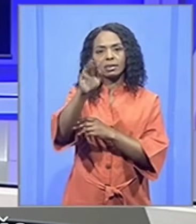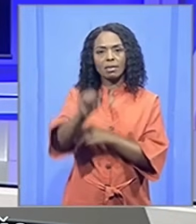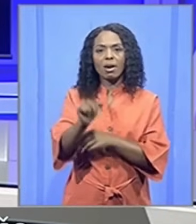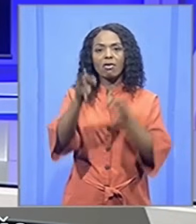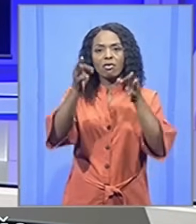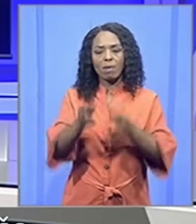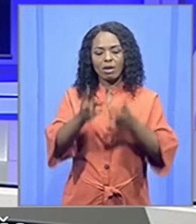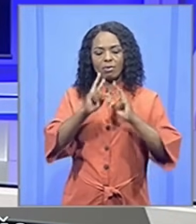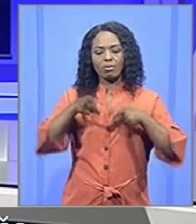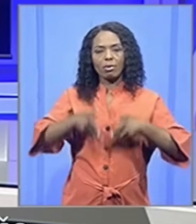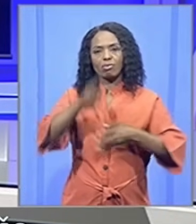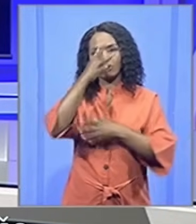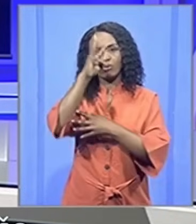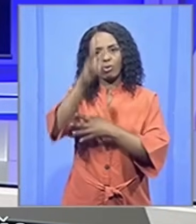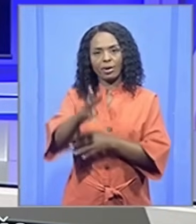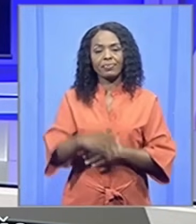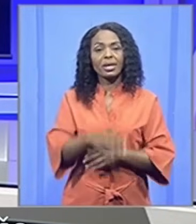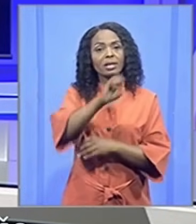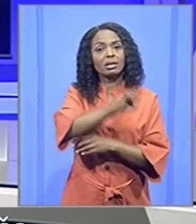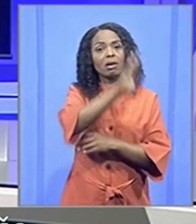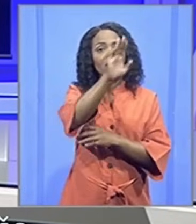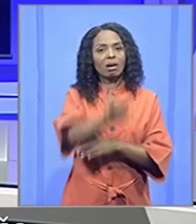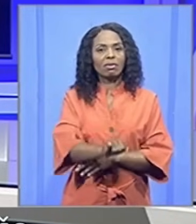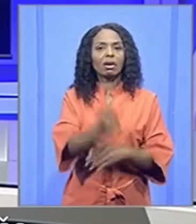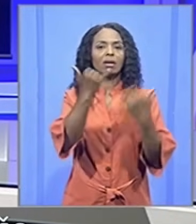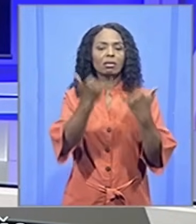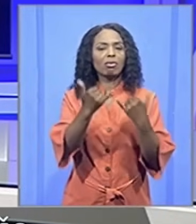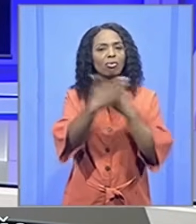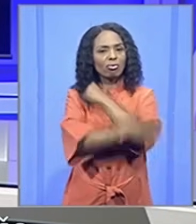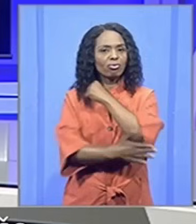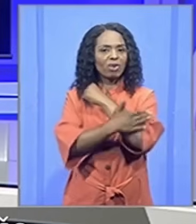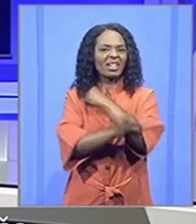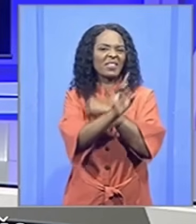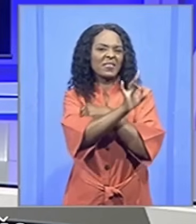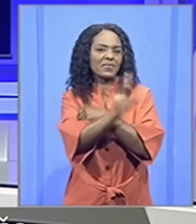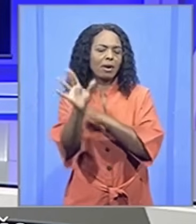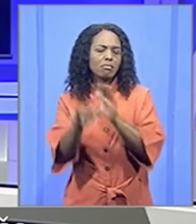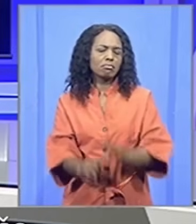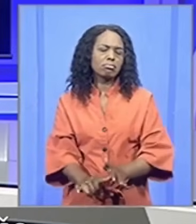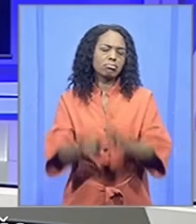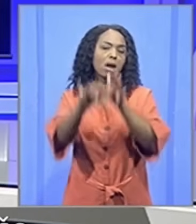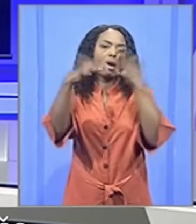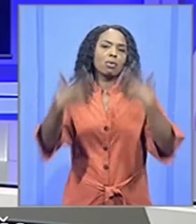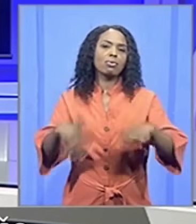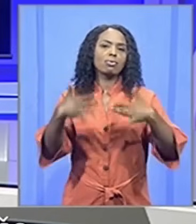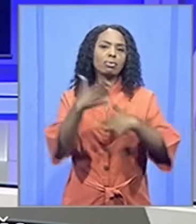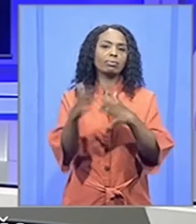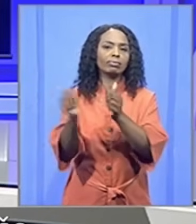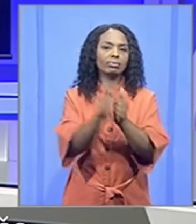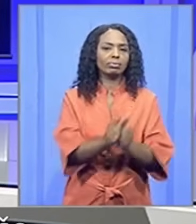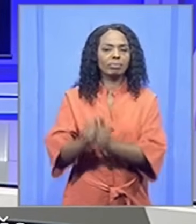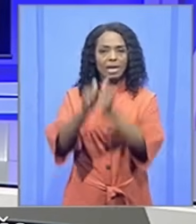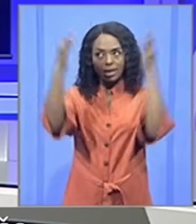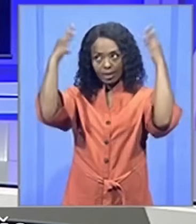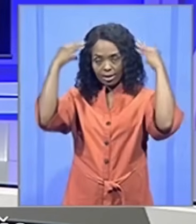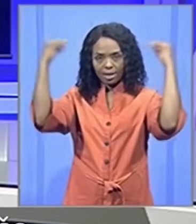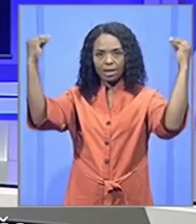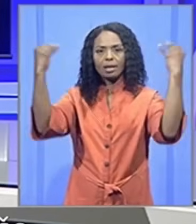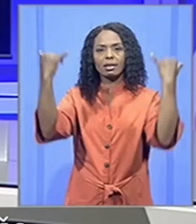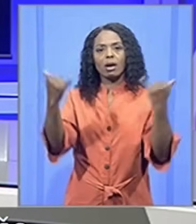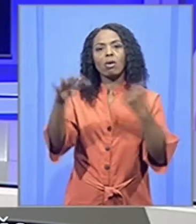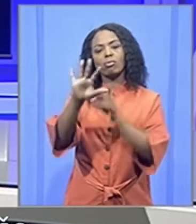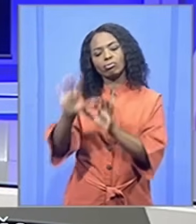ka Pretoria. Afrika Borwa e sa dutše e le naga e nnoši e bohlokwa tšhomišano mmogo le Netherlands ka